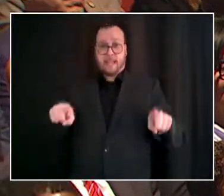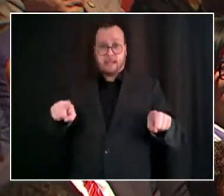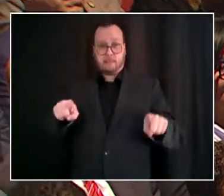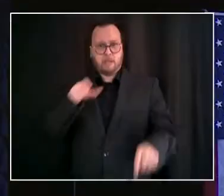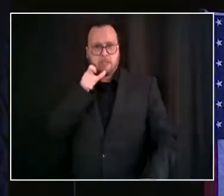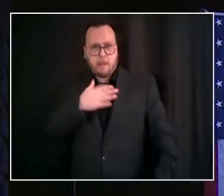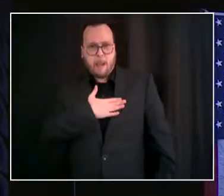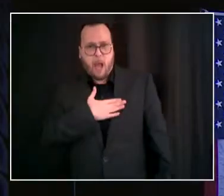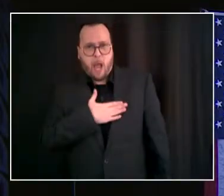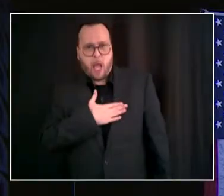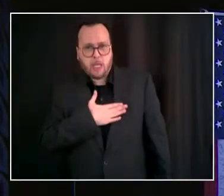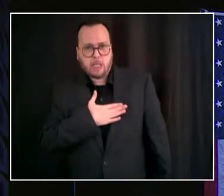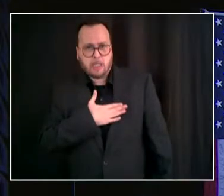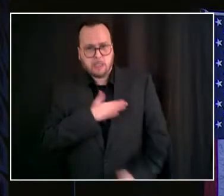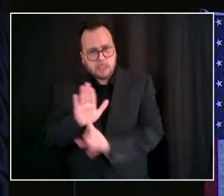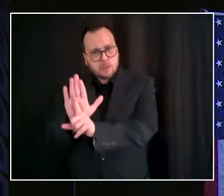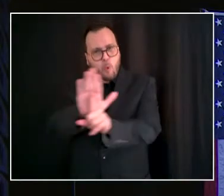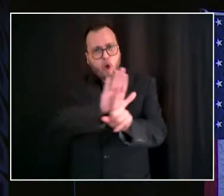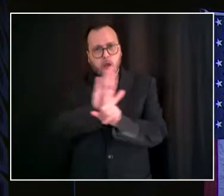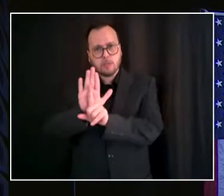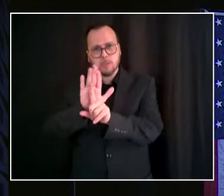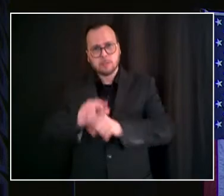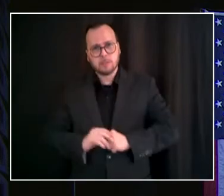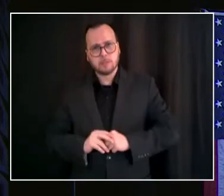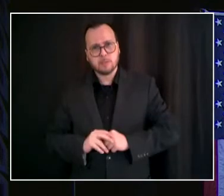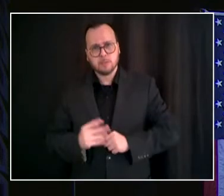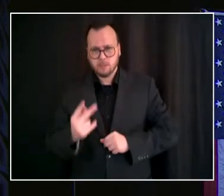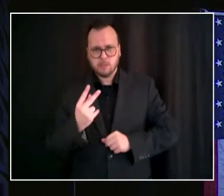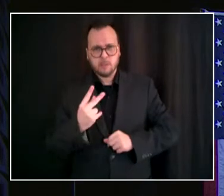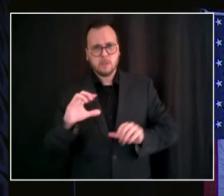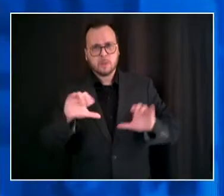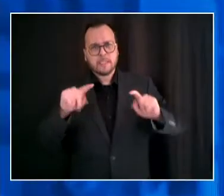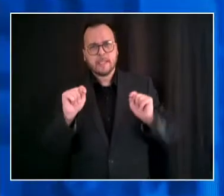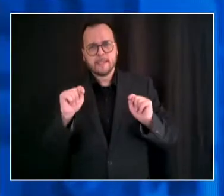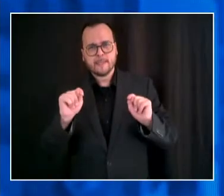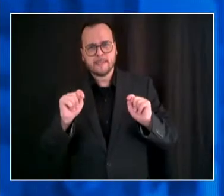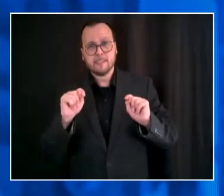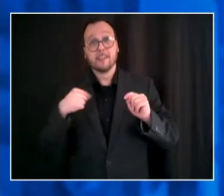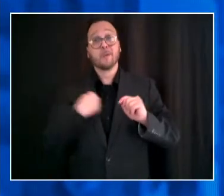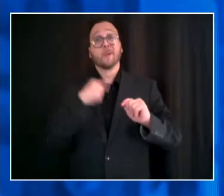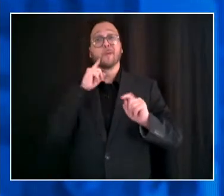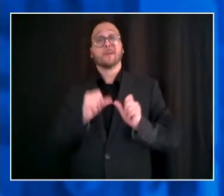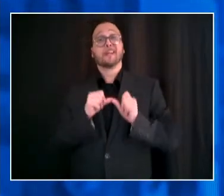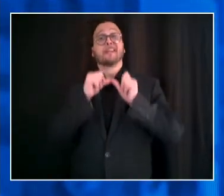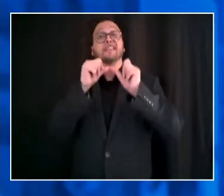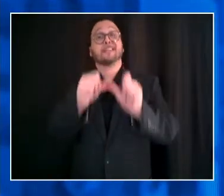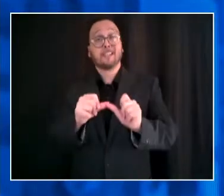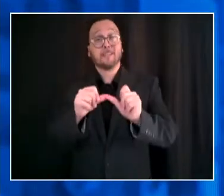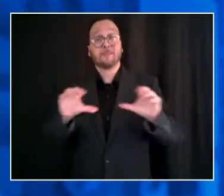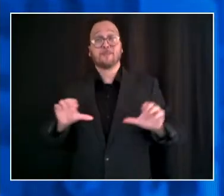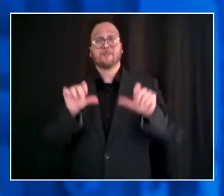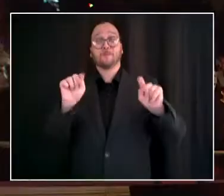They're yours. We did it, and we're going to continue to do it.